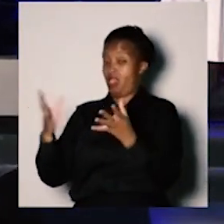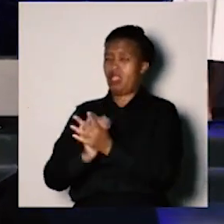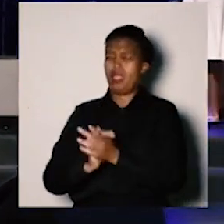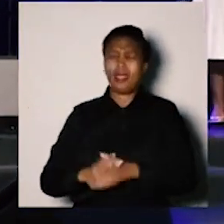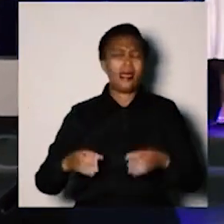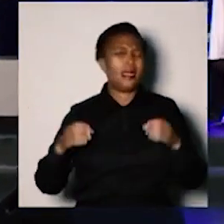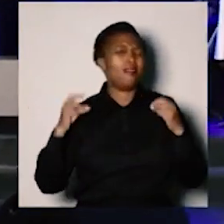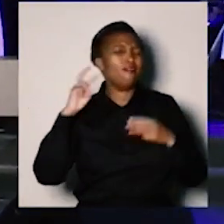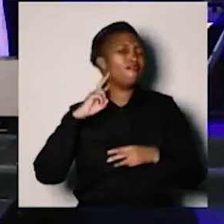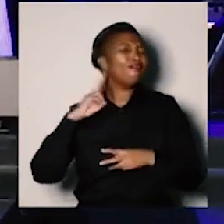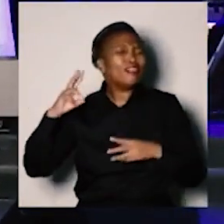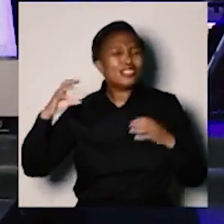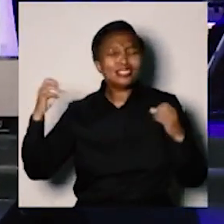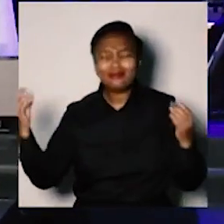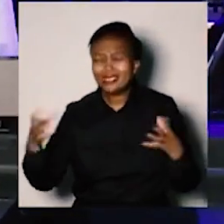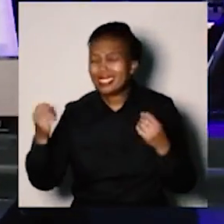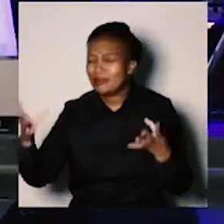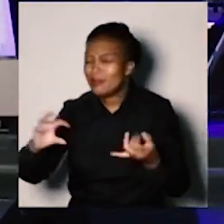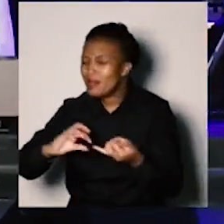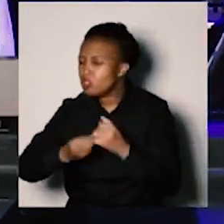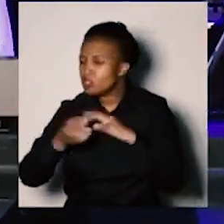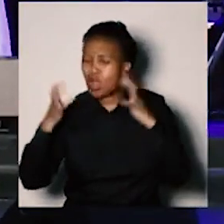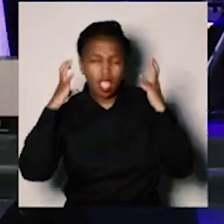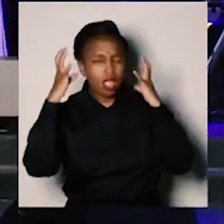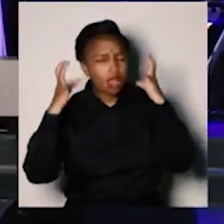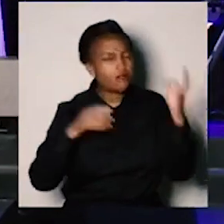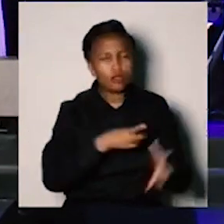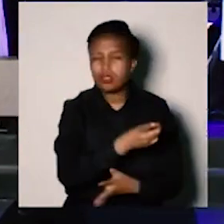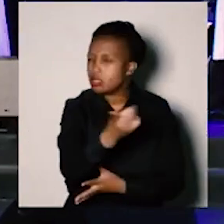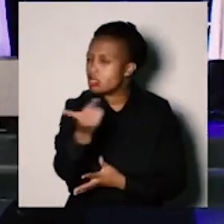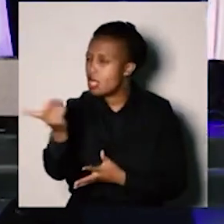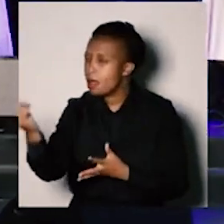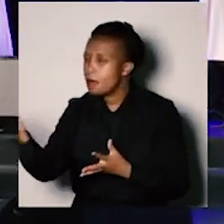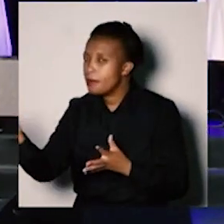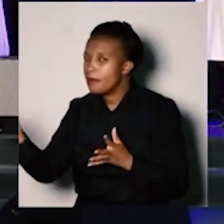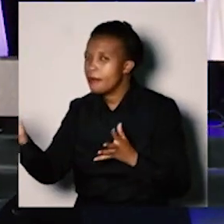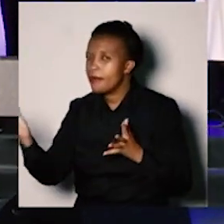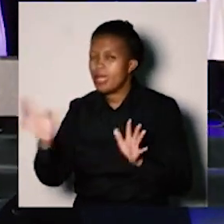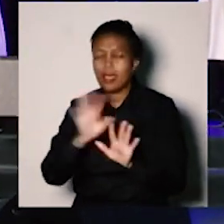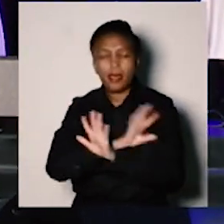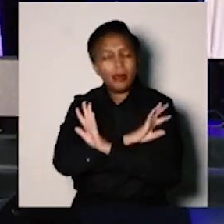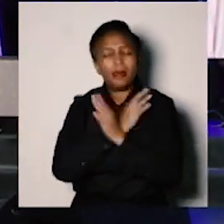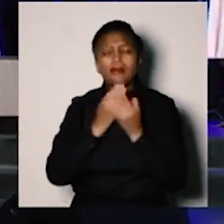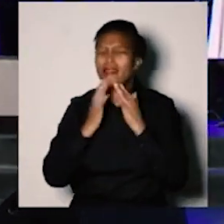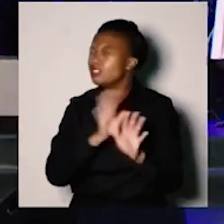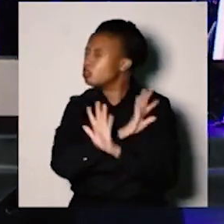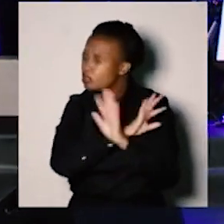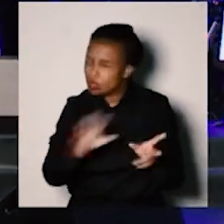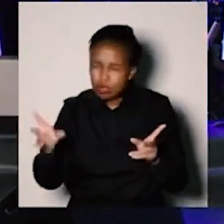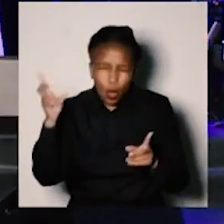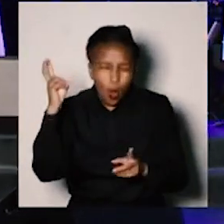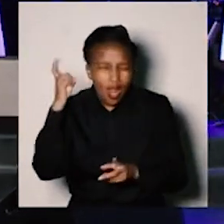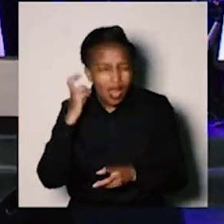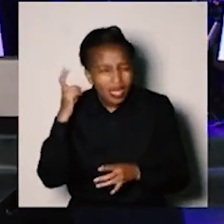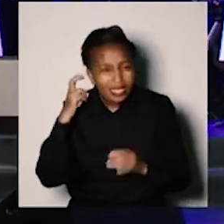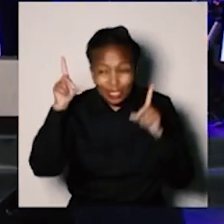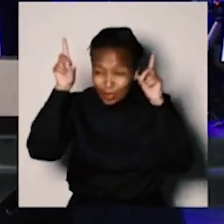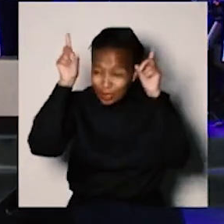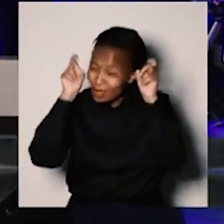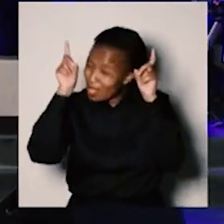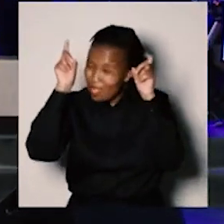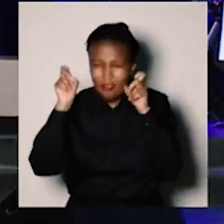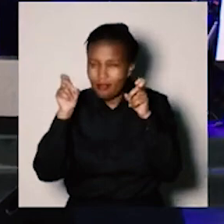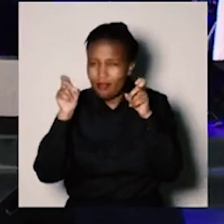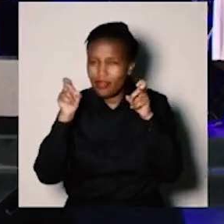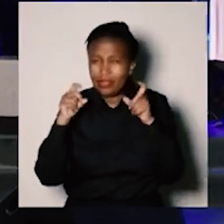many voices that are trying to confuse them. Please don't listen to the devil. Don't listen to a voice that says you